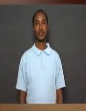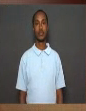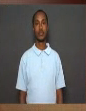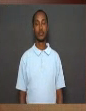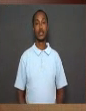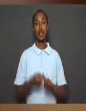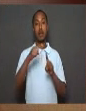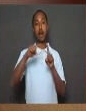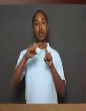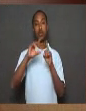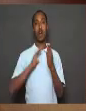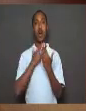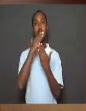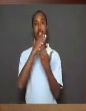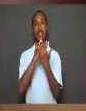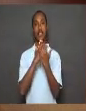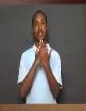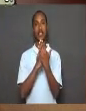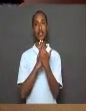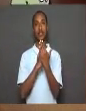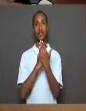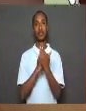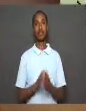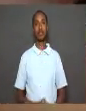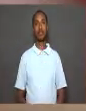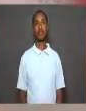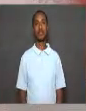Let's get back to our lesson.